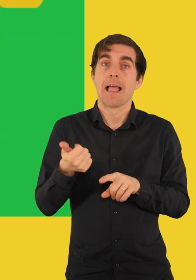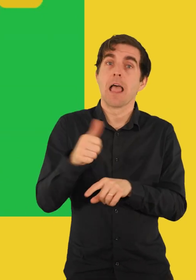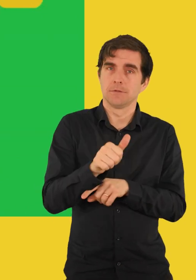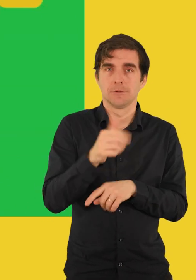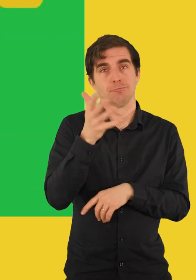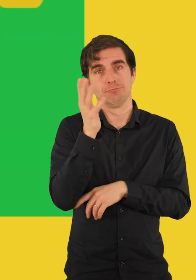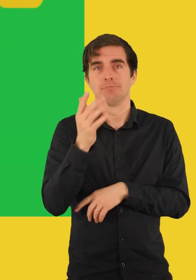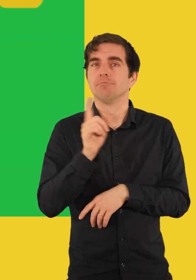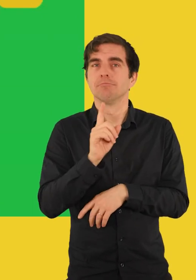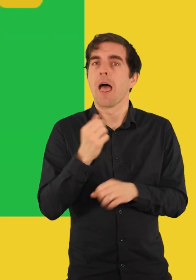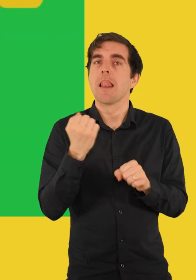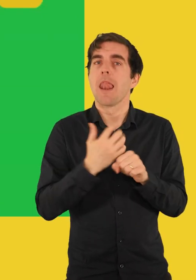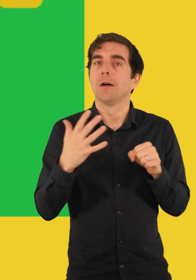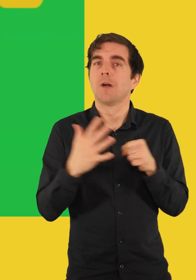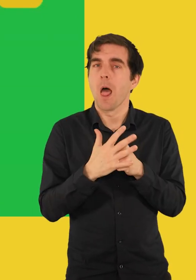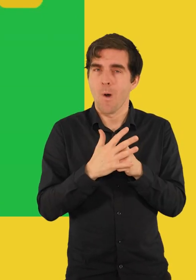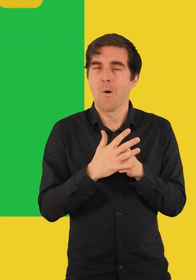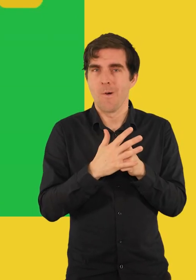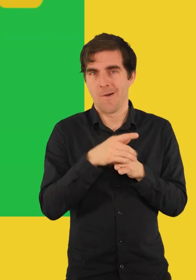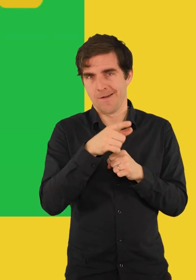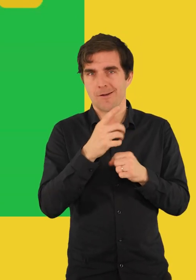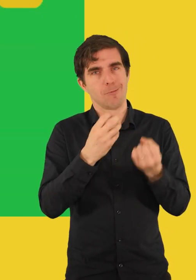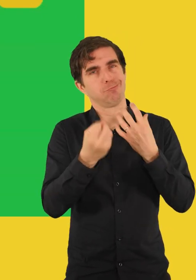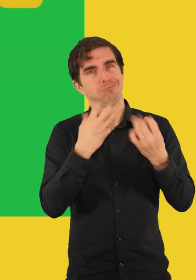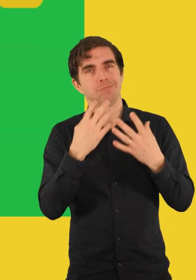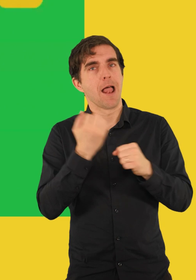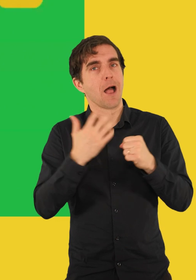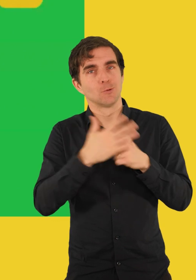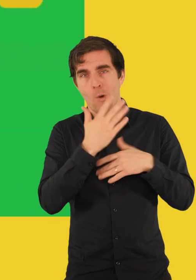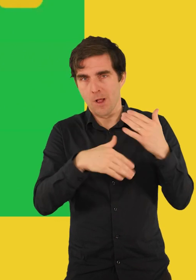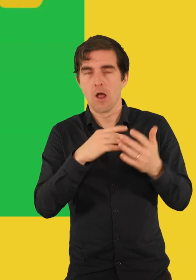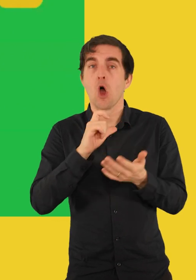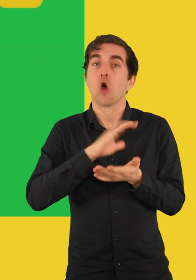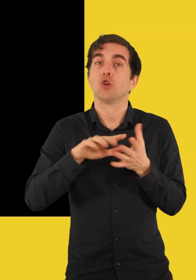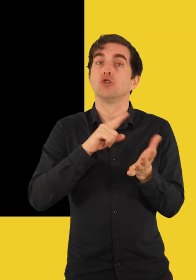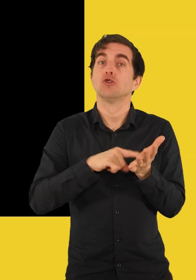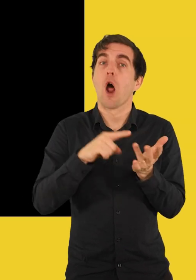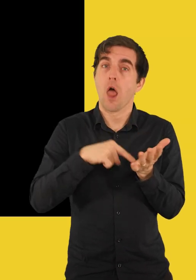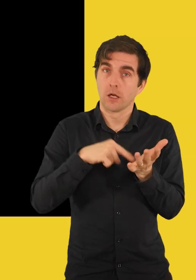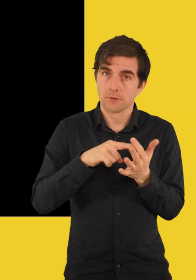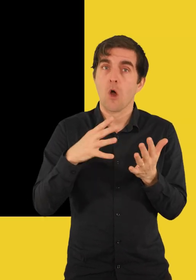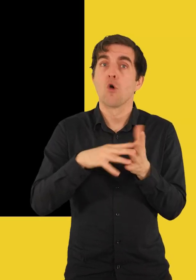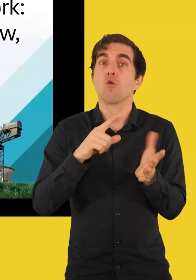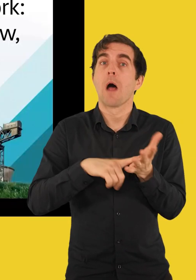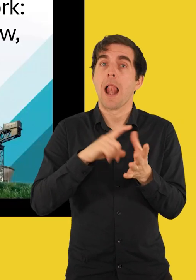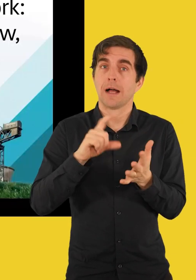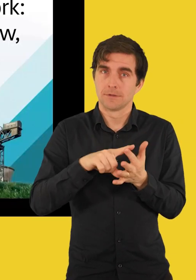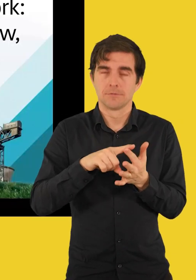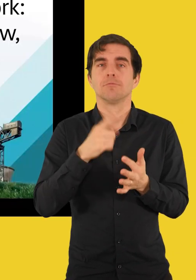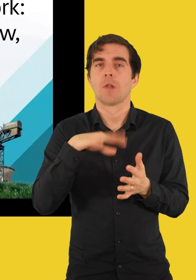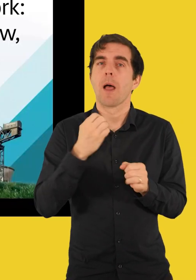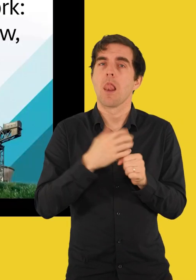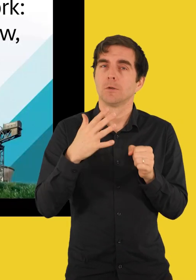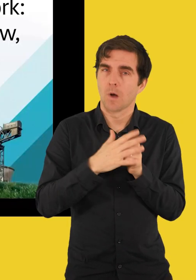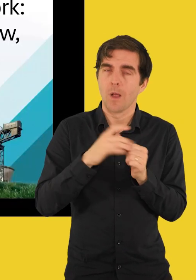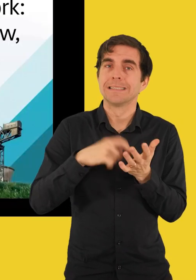I'll invite our next speakers to share the work of Glasgow, We have Charlotte Wallace, who's a Sustainability Group Manager